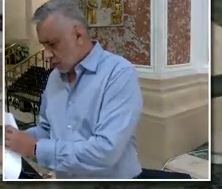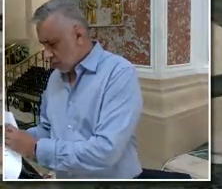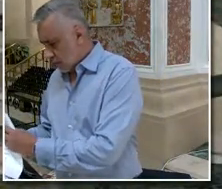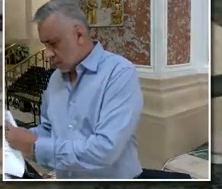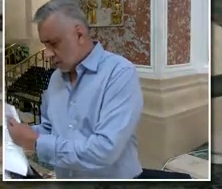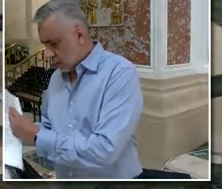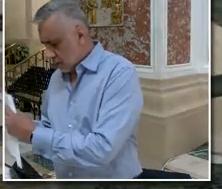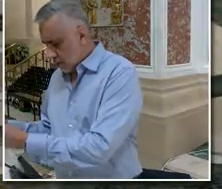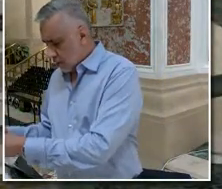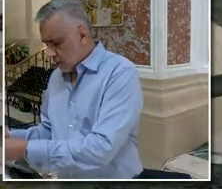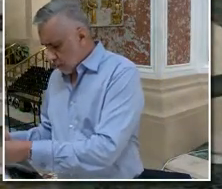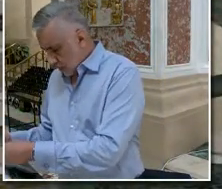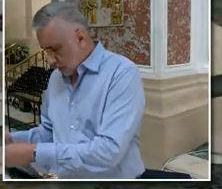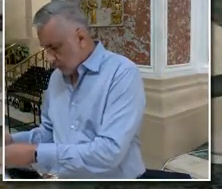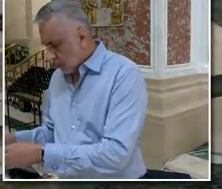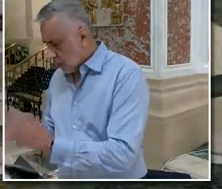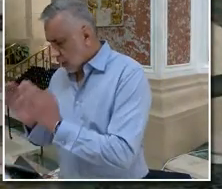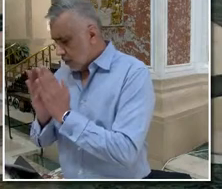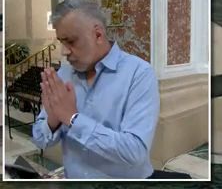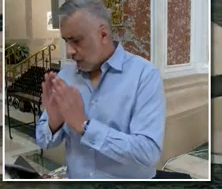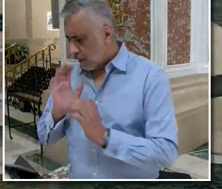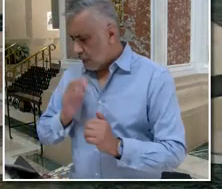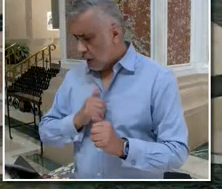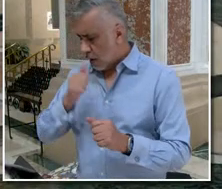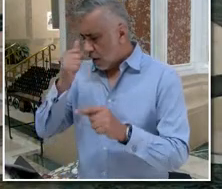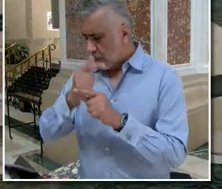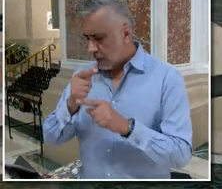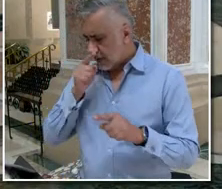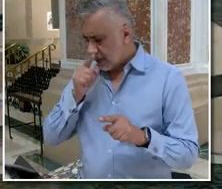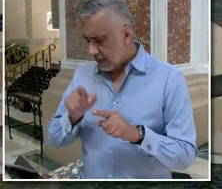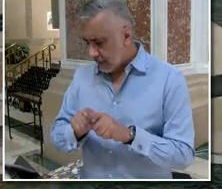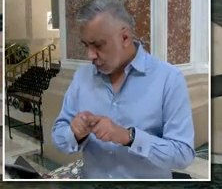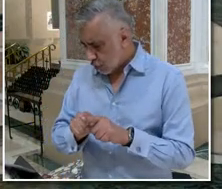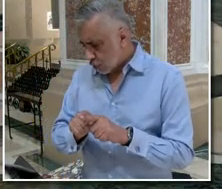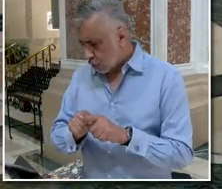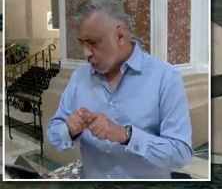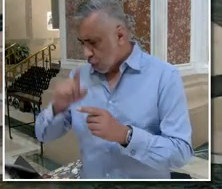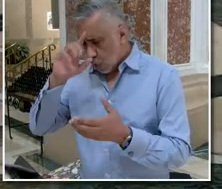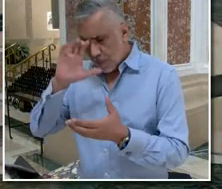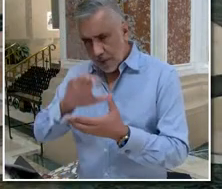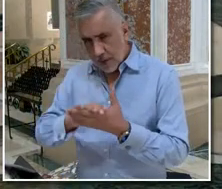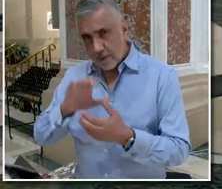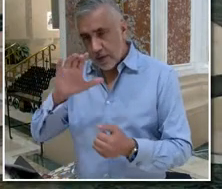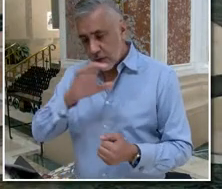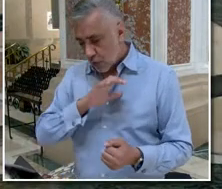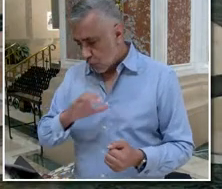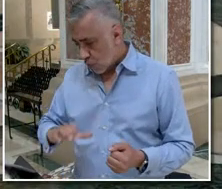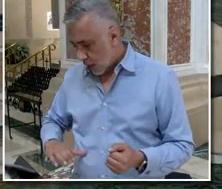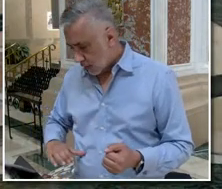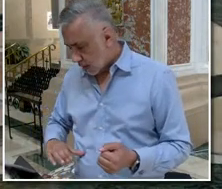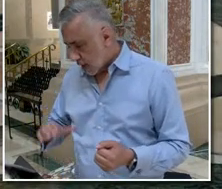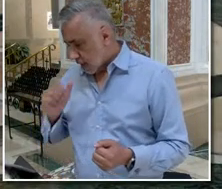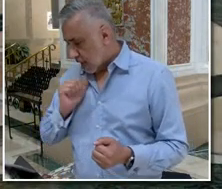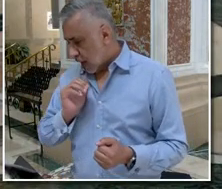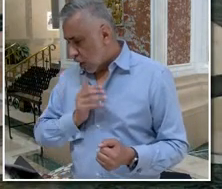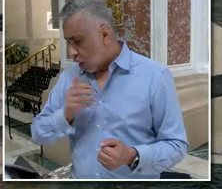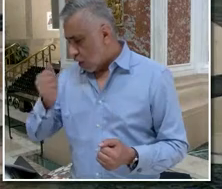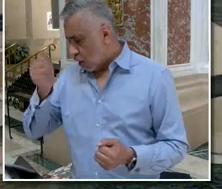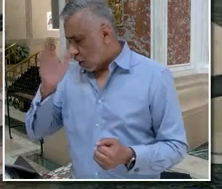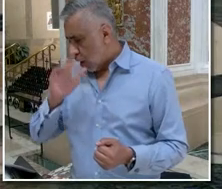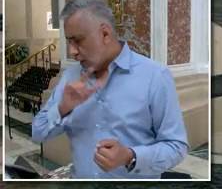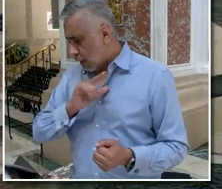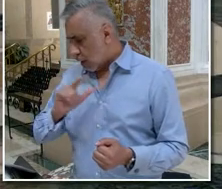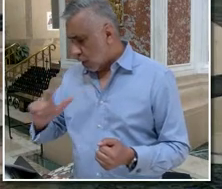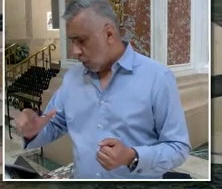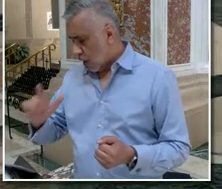Let us pray also for our brothers and sisters who believe in Christ, that our God and Lord may